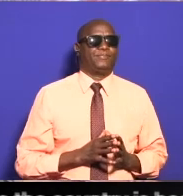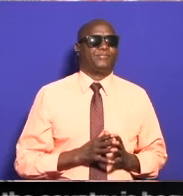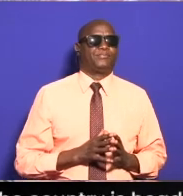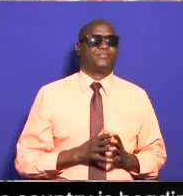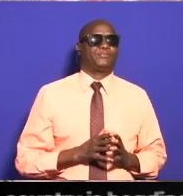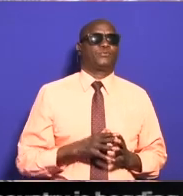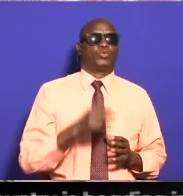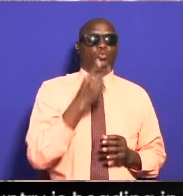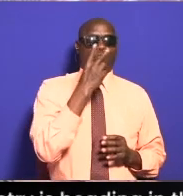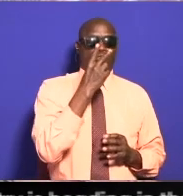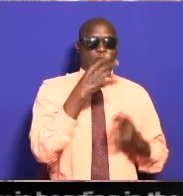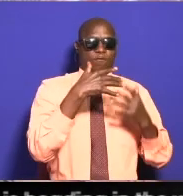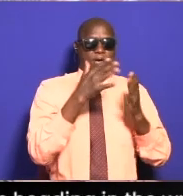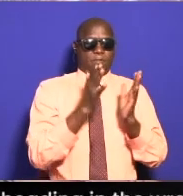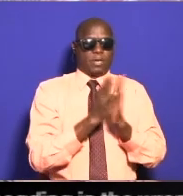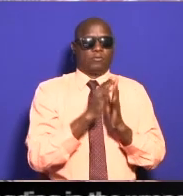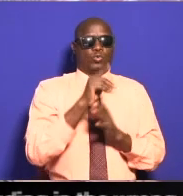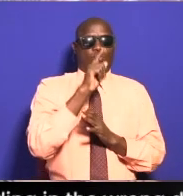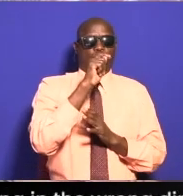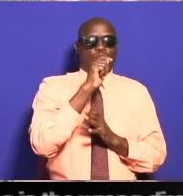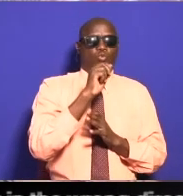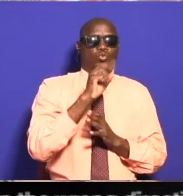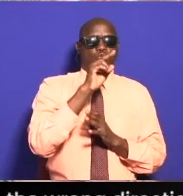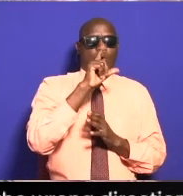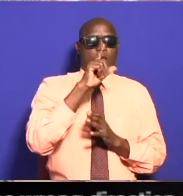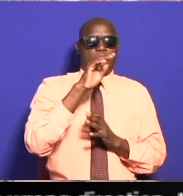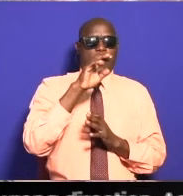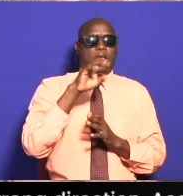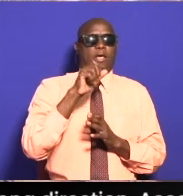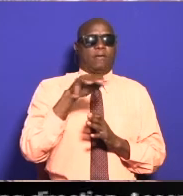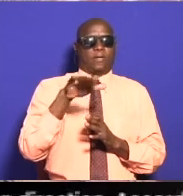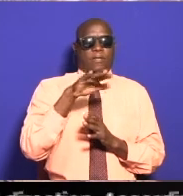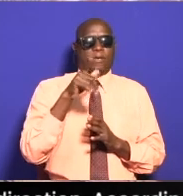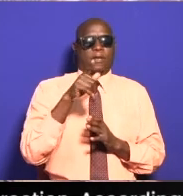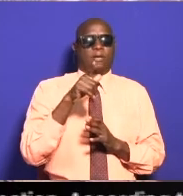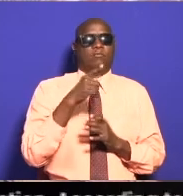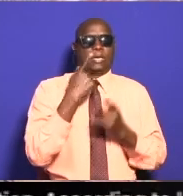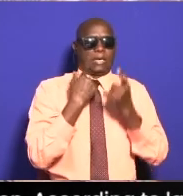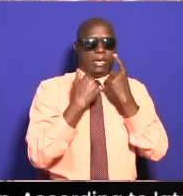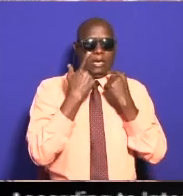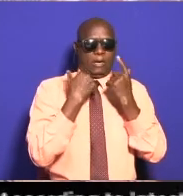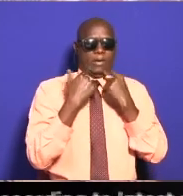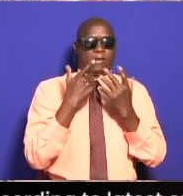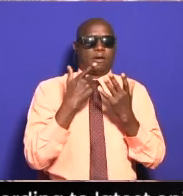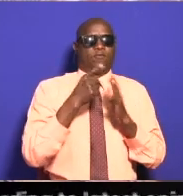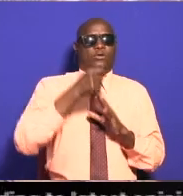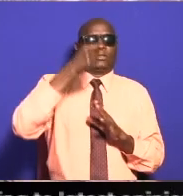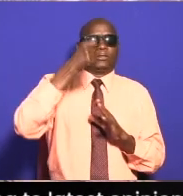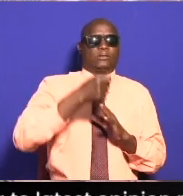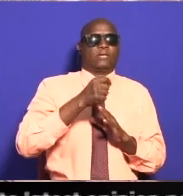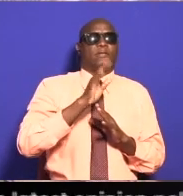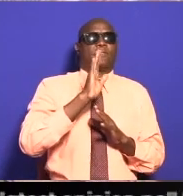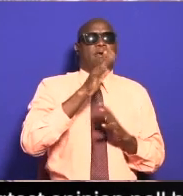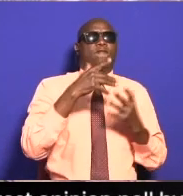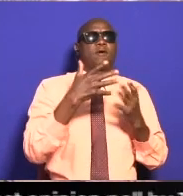Two families from Tulele area in Nairobi East sub-county are crying for justice after their kin were killed and